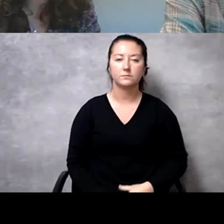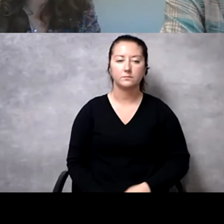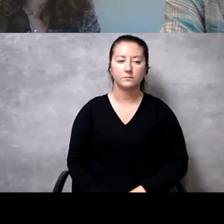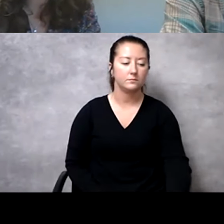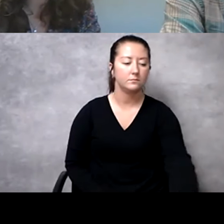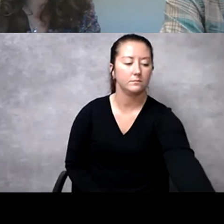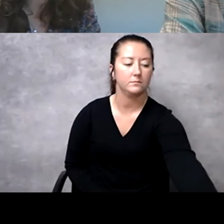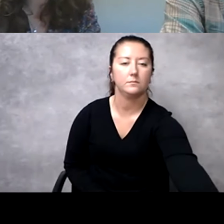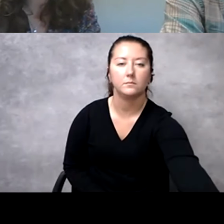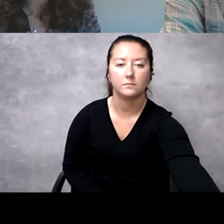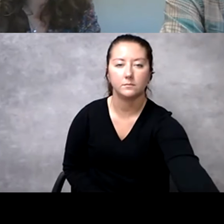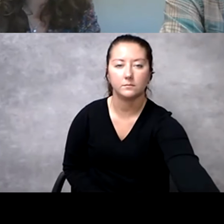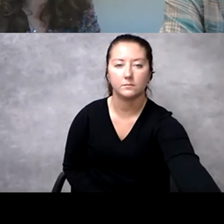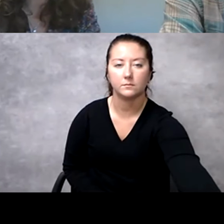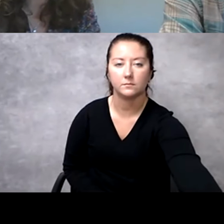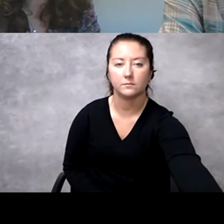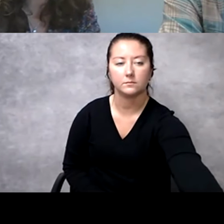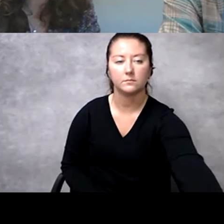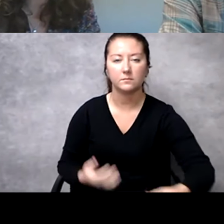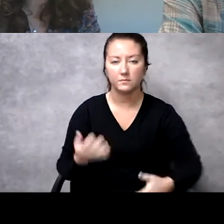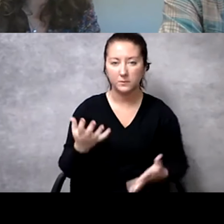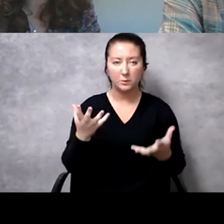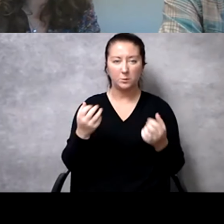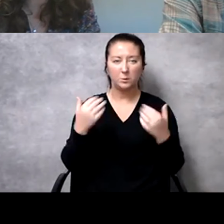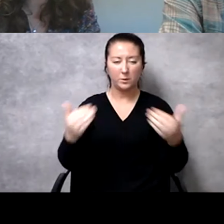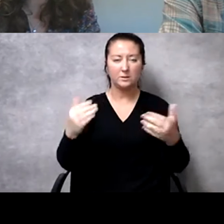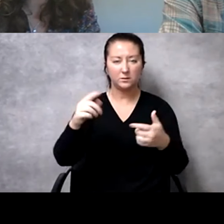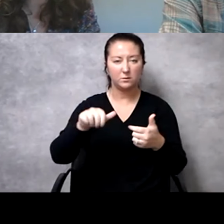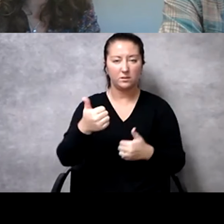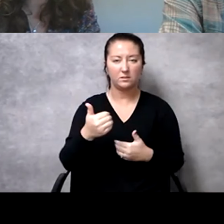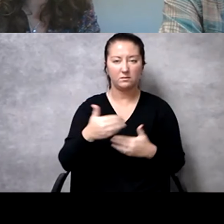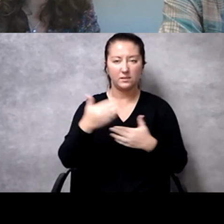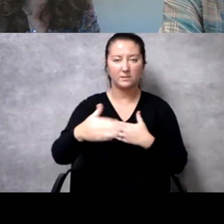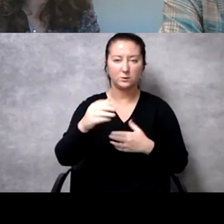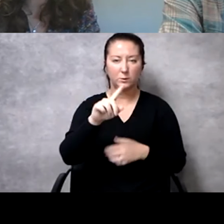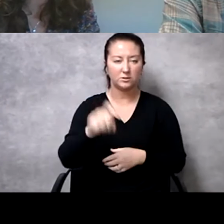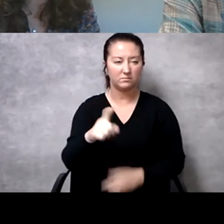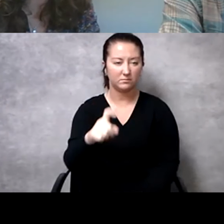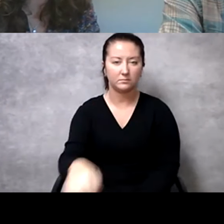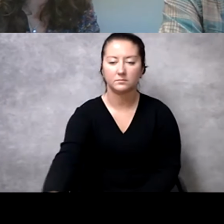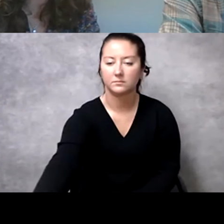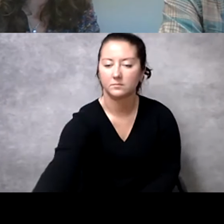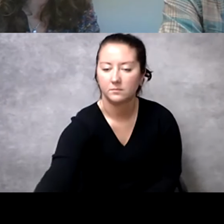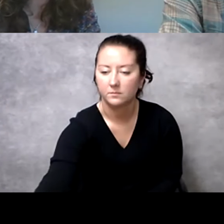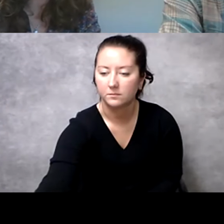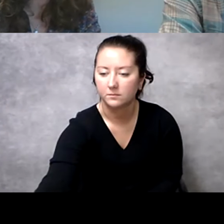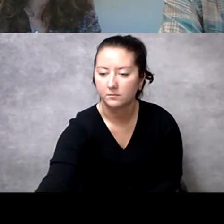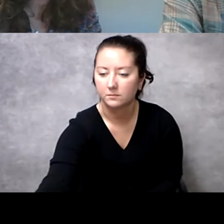Well, if you want to move to the next question in the Yeah. Q&A. Yep. Sounds give her a good. second to We get can her come back to microphone. you. Yeah, sounds